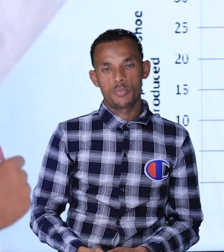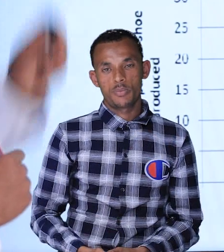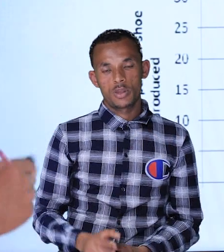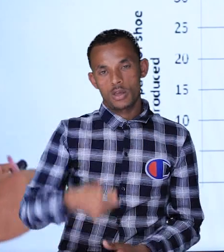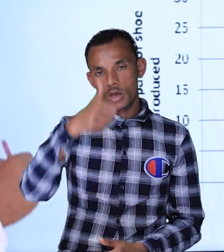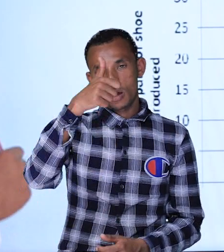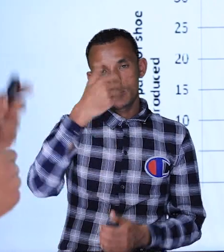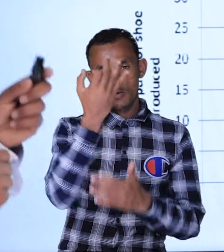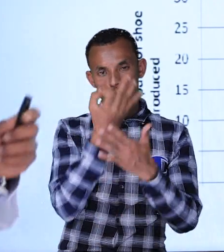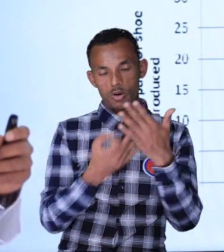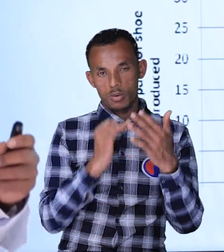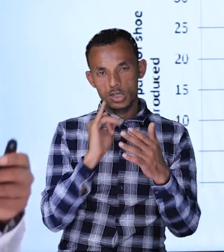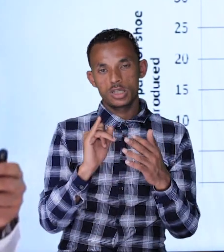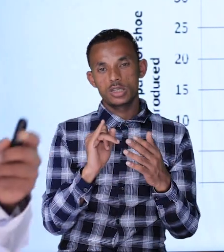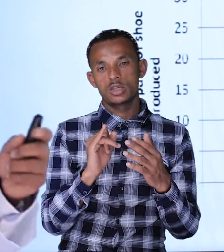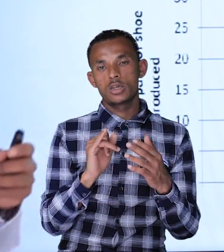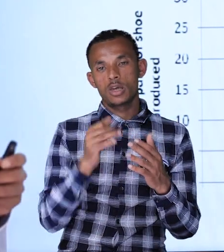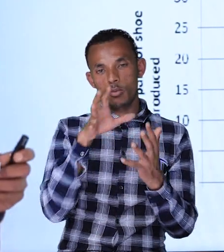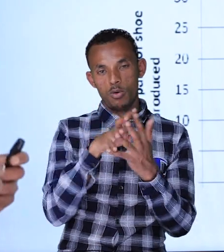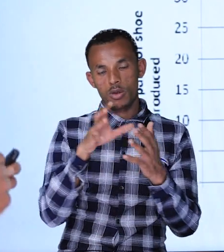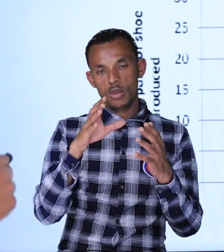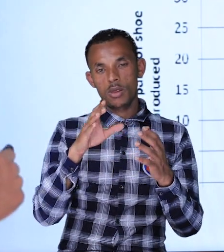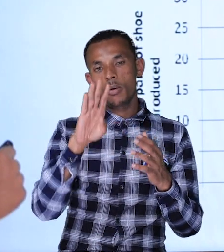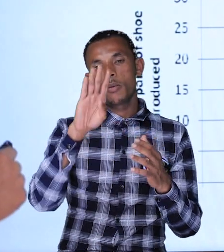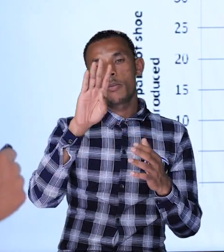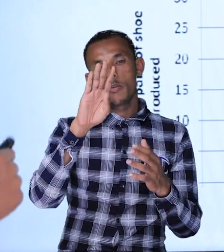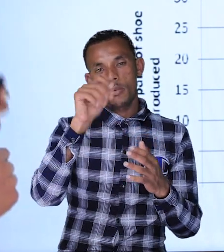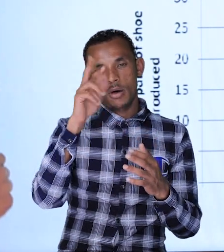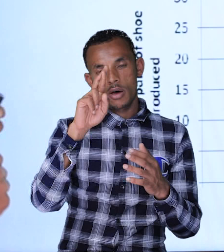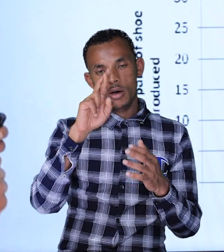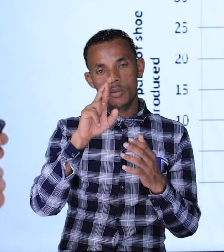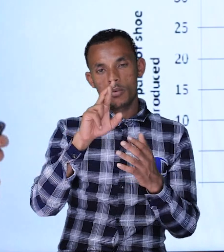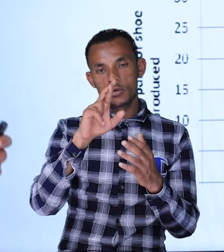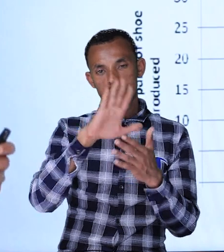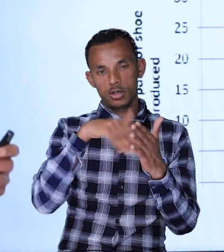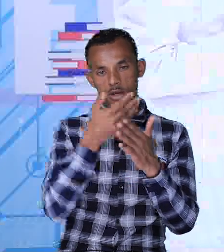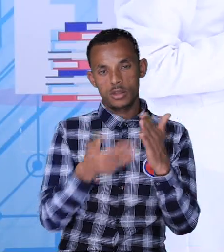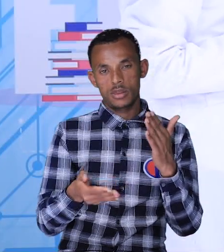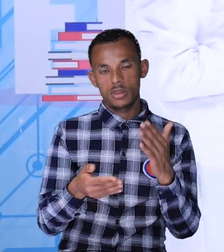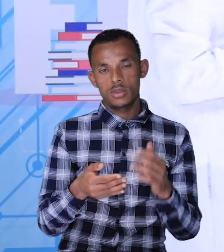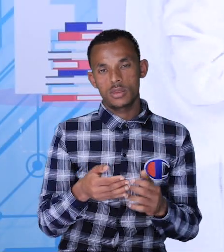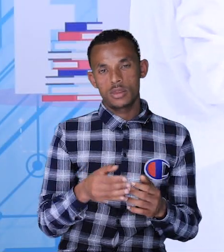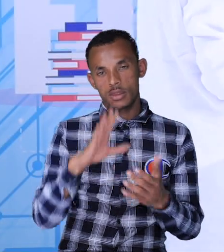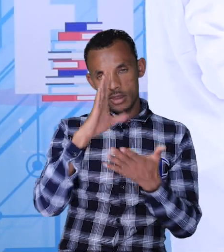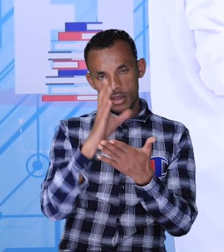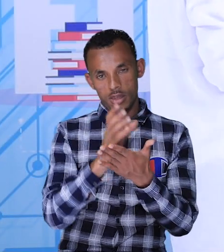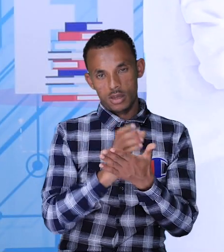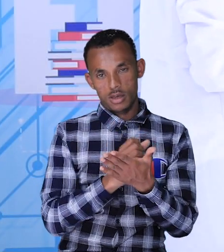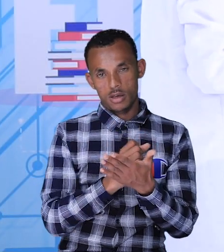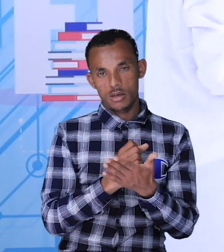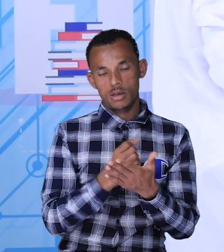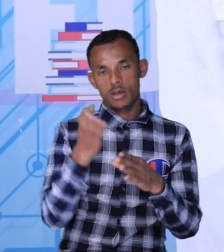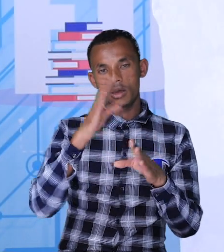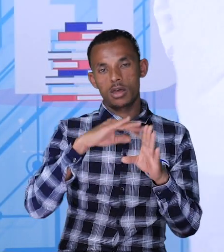The other form is a component bar chart. A component bar chart takes